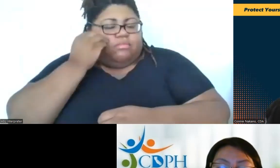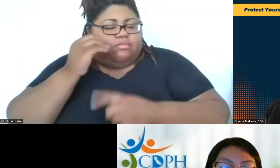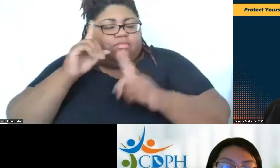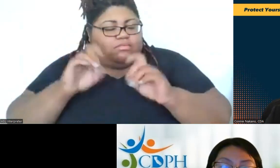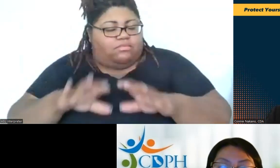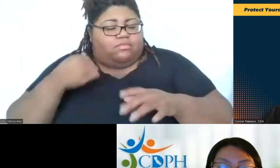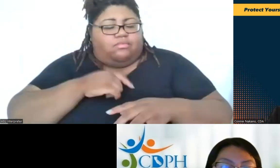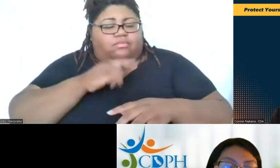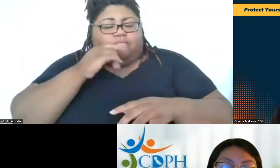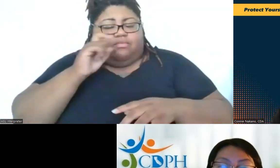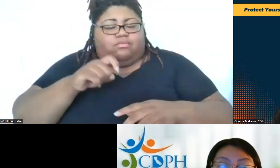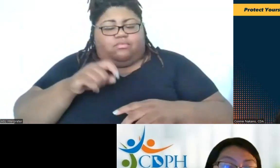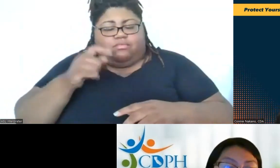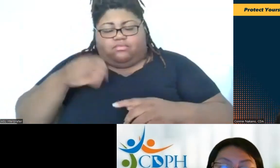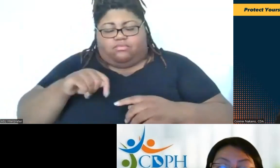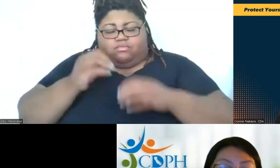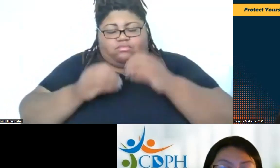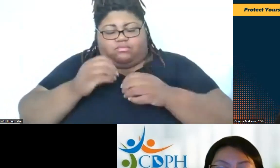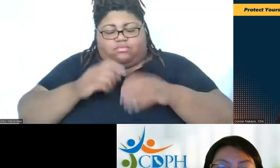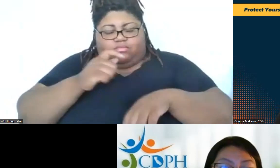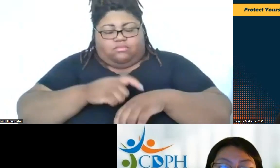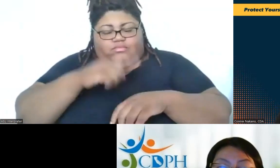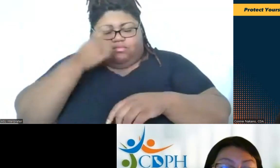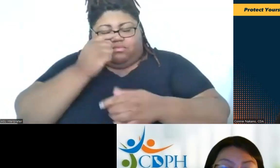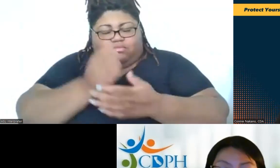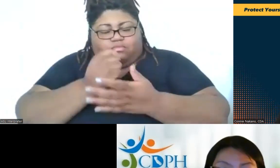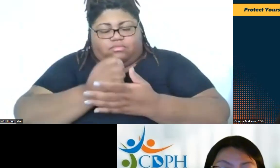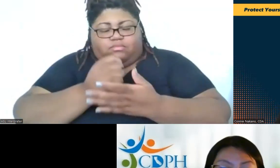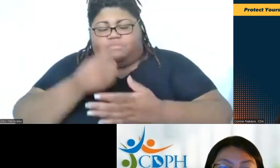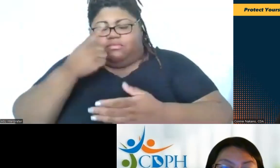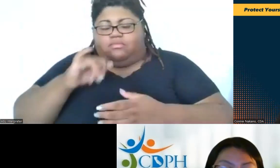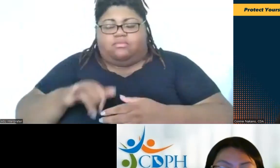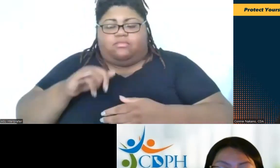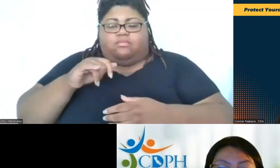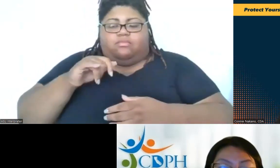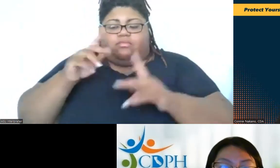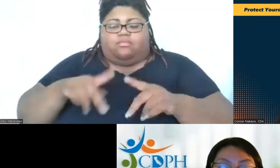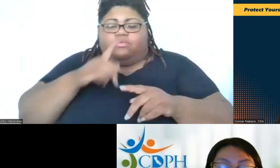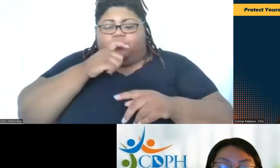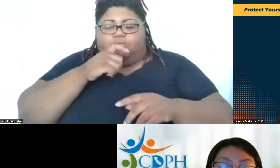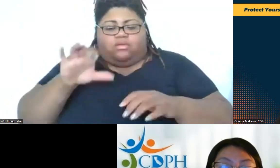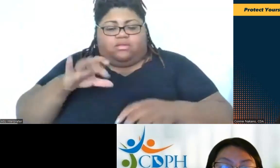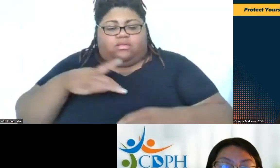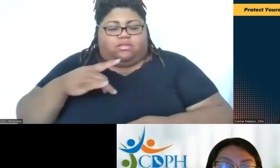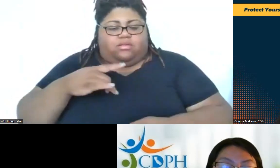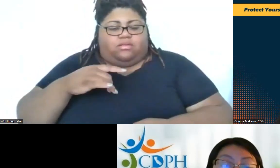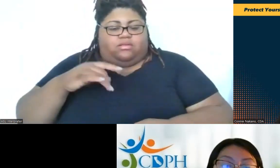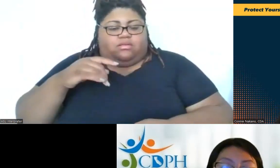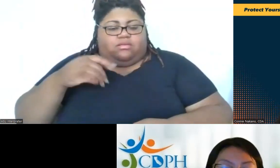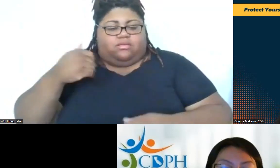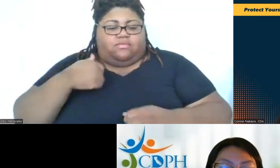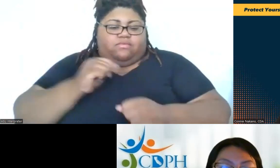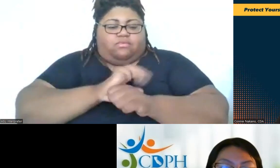treatment. I think it is a minority of bad actors out there who are pretending that they have COVID to get a prescription, and it would be